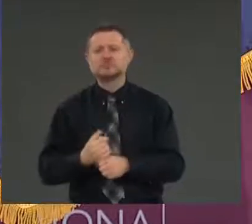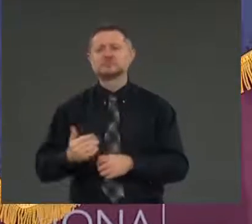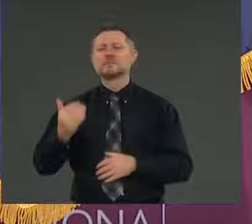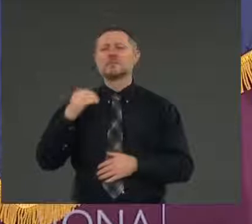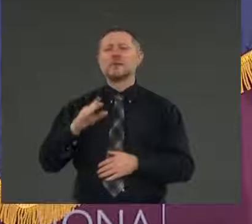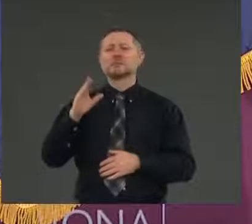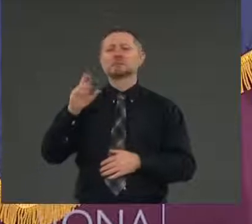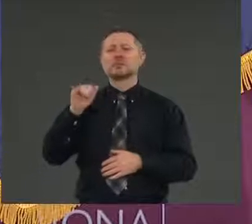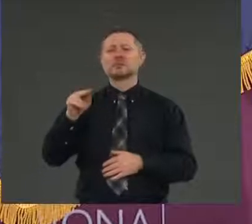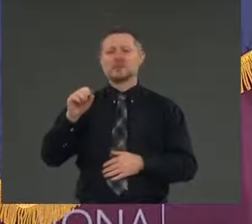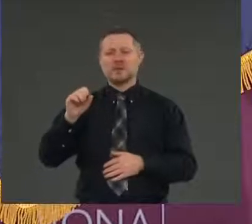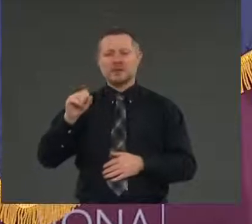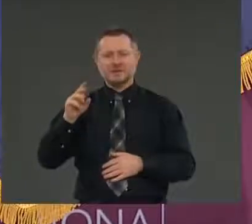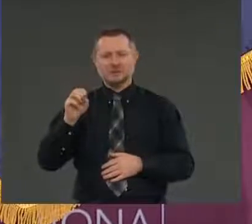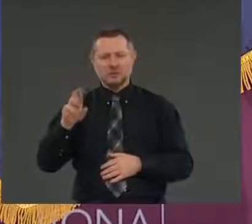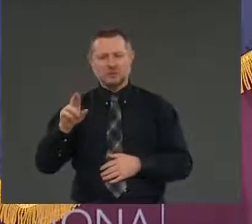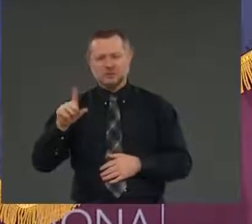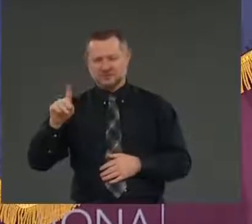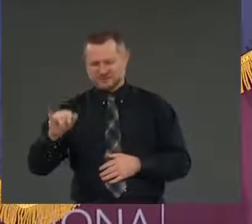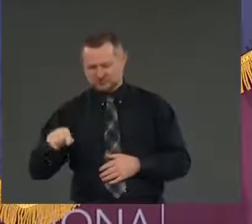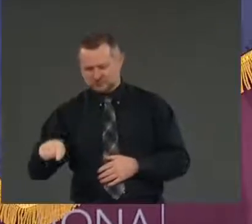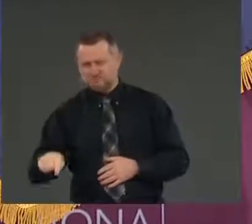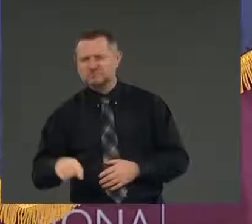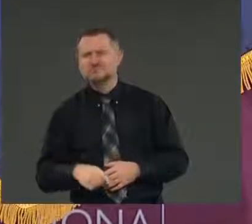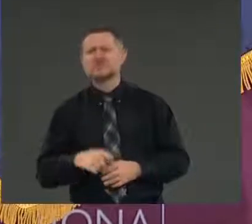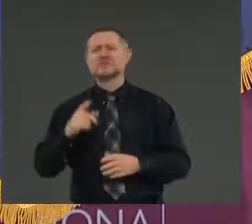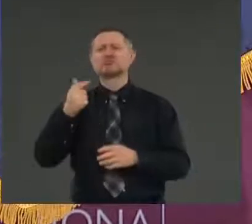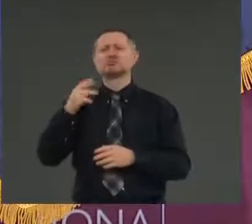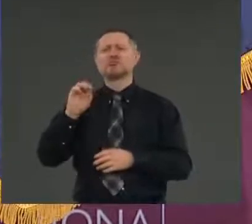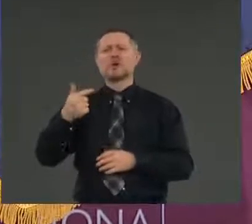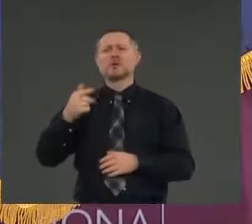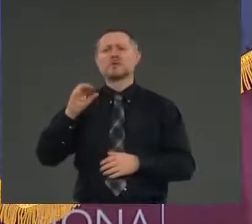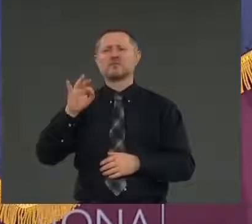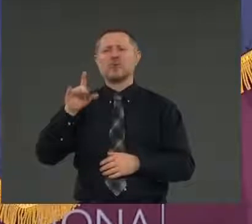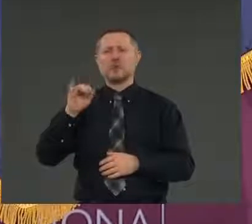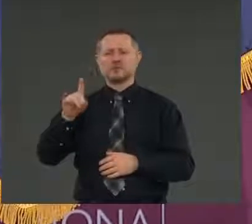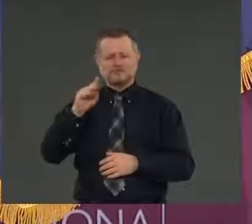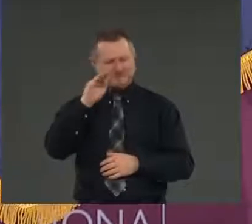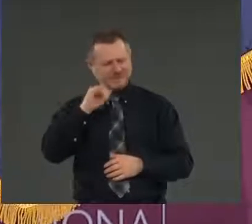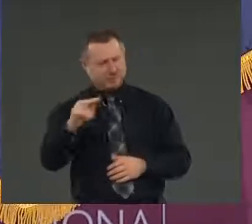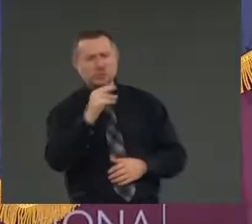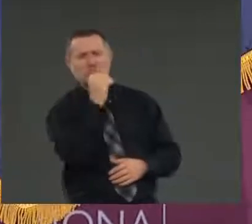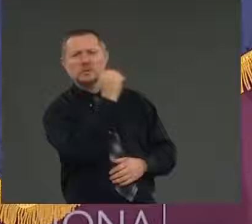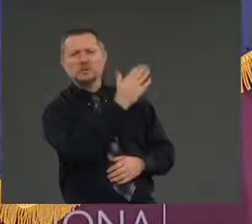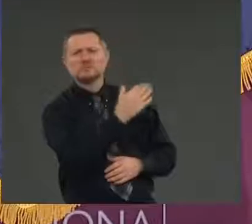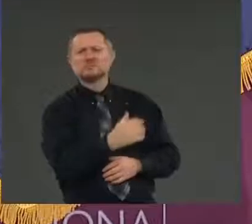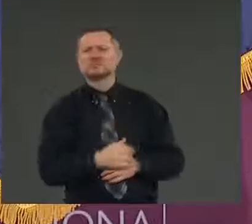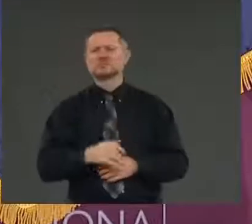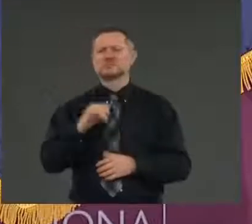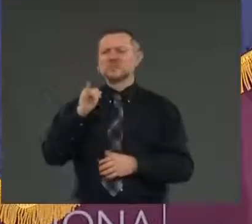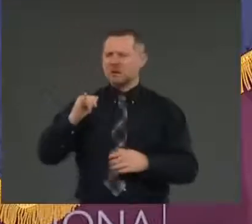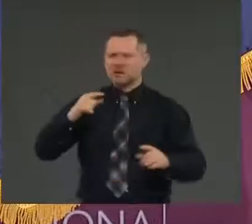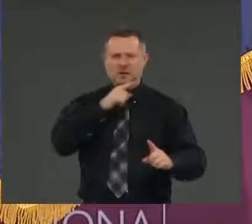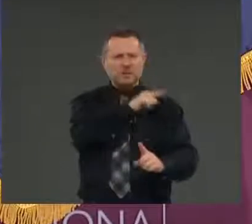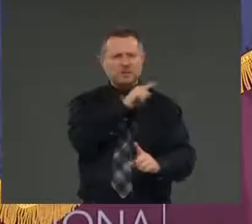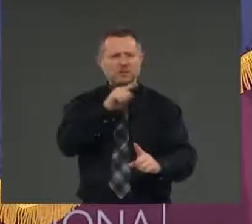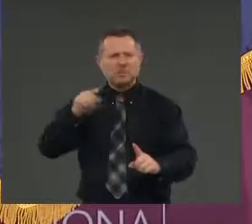Kentucky, 2020. George Floyd in Minneapolis, 2020.